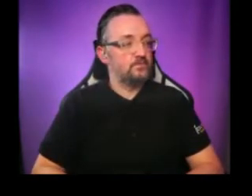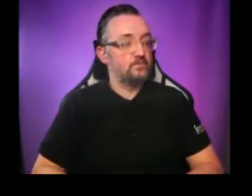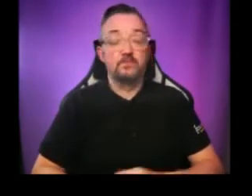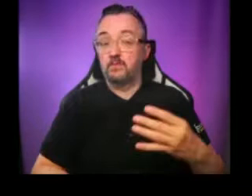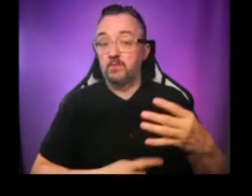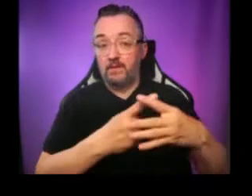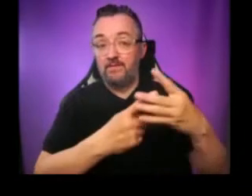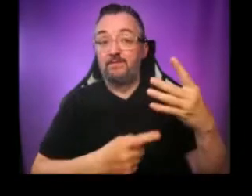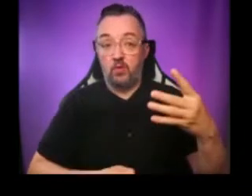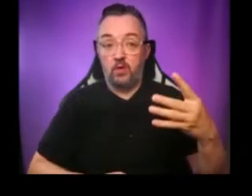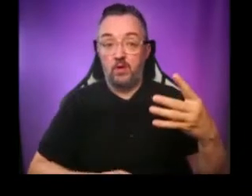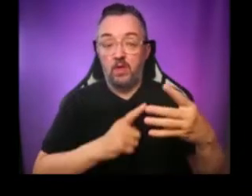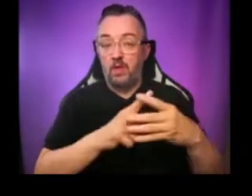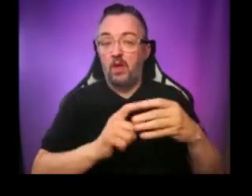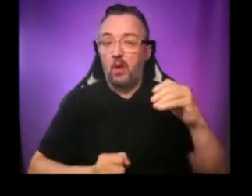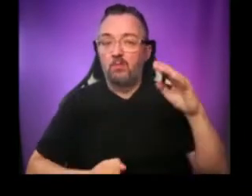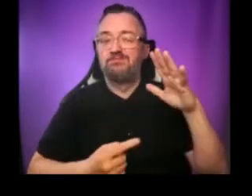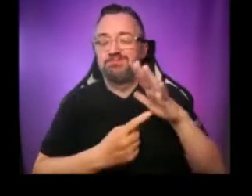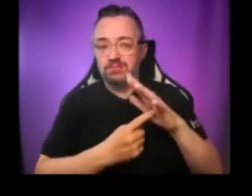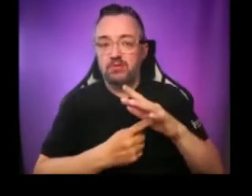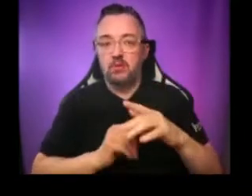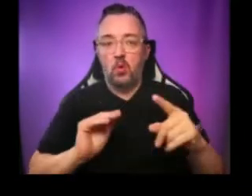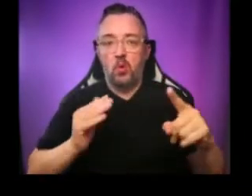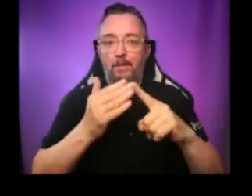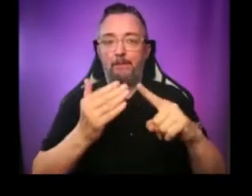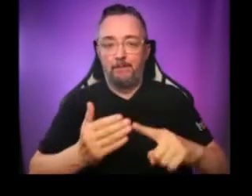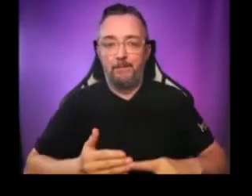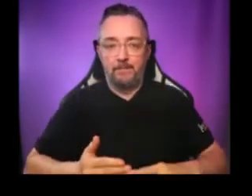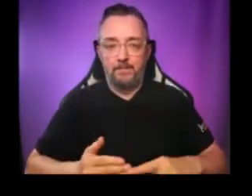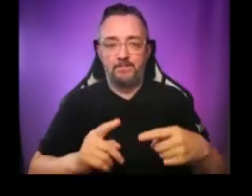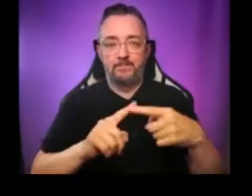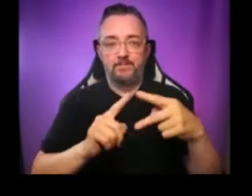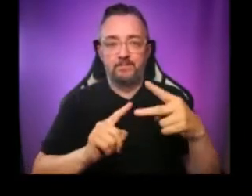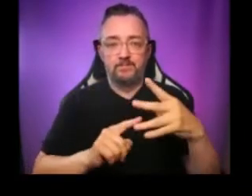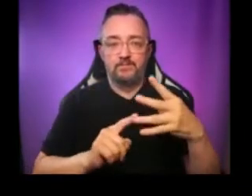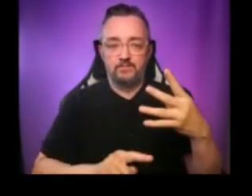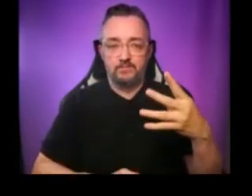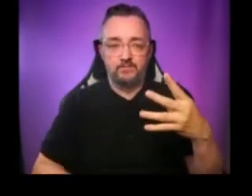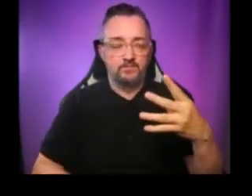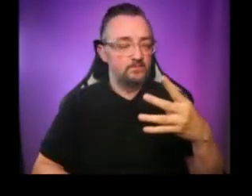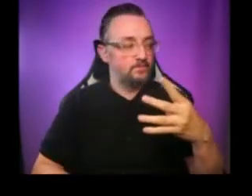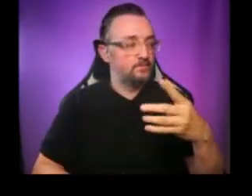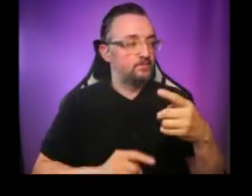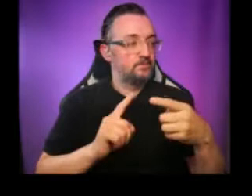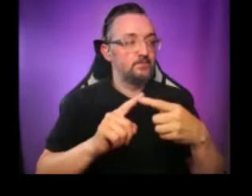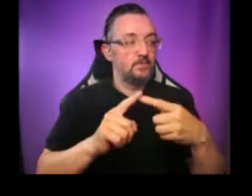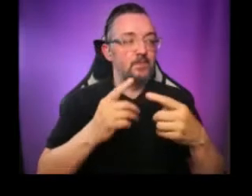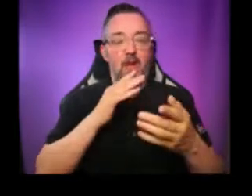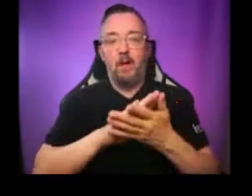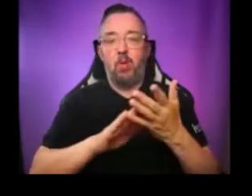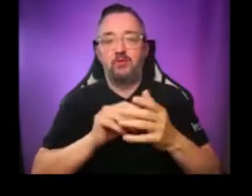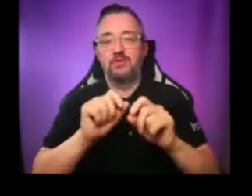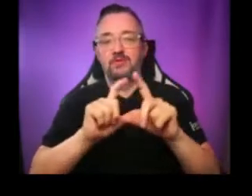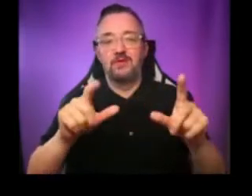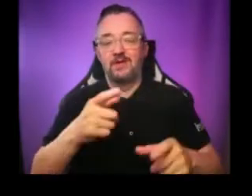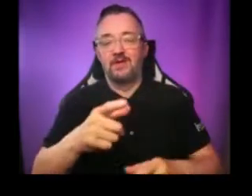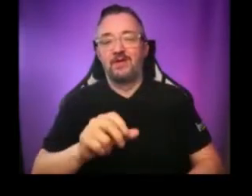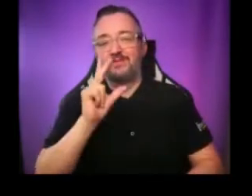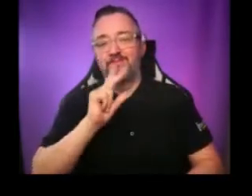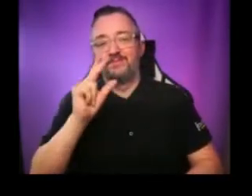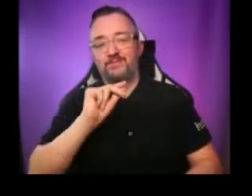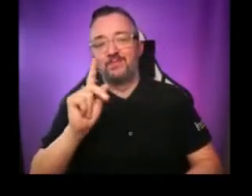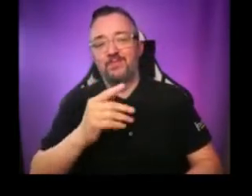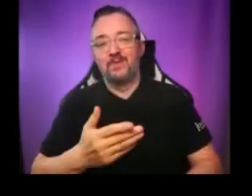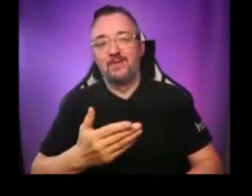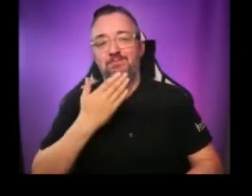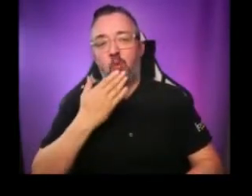So these are our core objectives as for our kind of government core work. I apologise, this is a slightly dry and text-heavy slide,